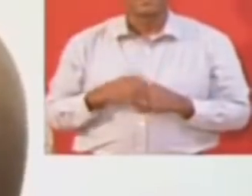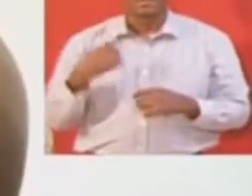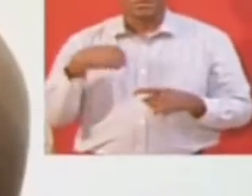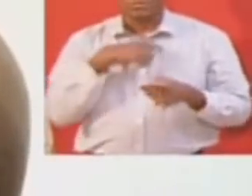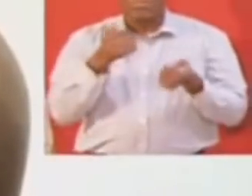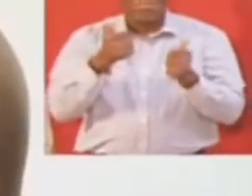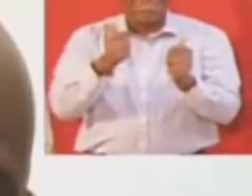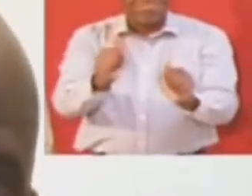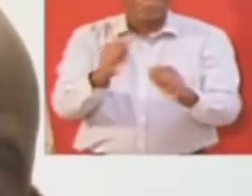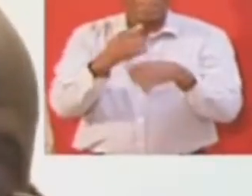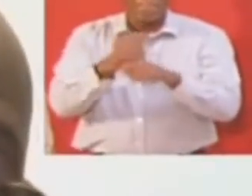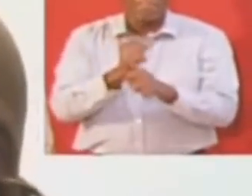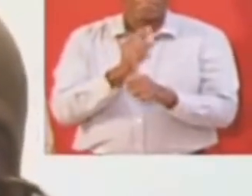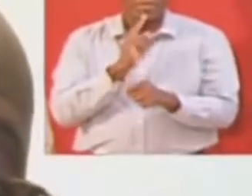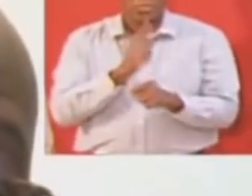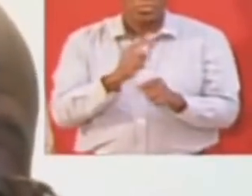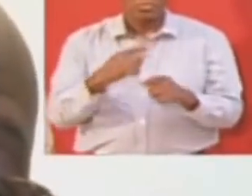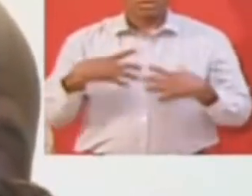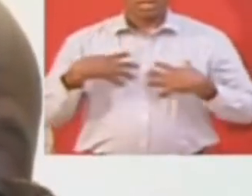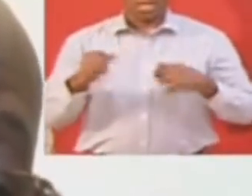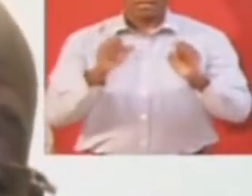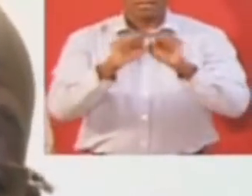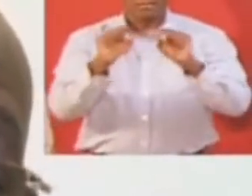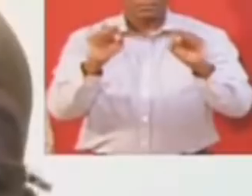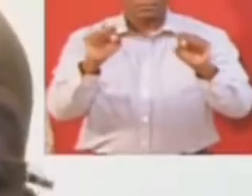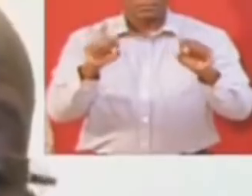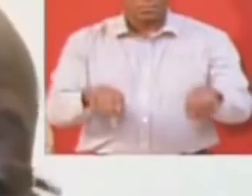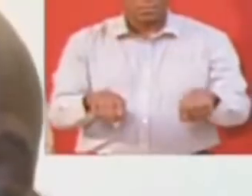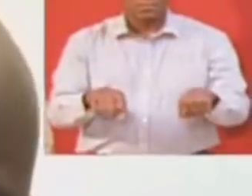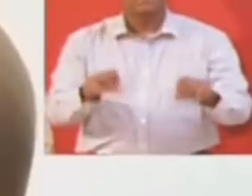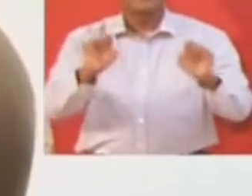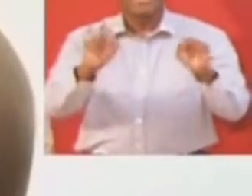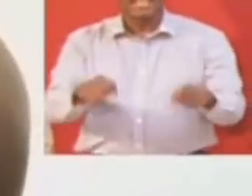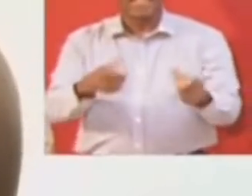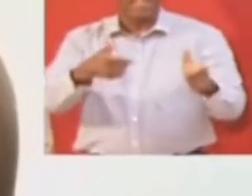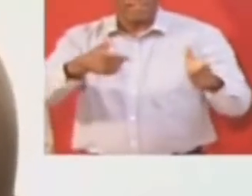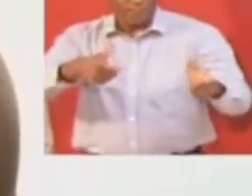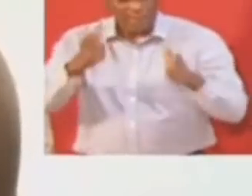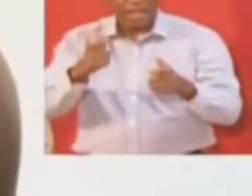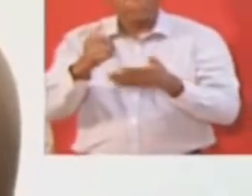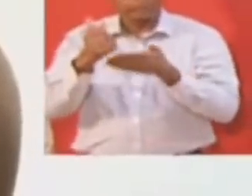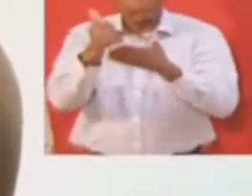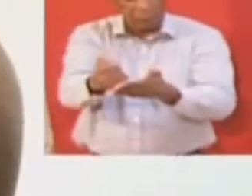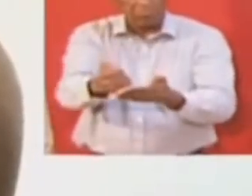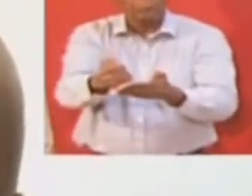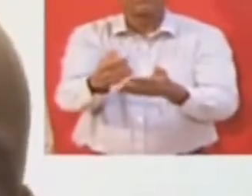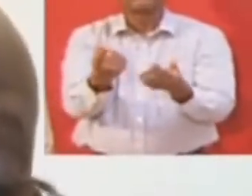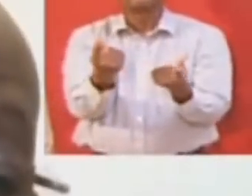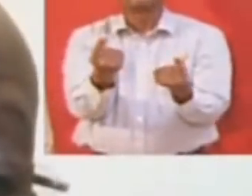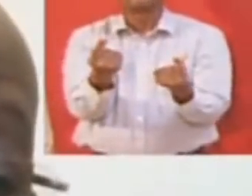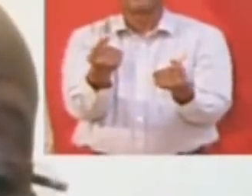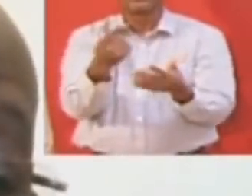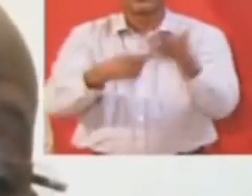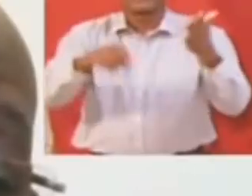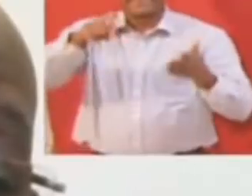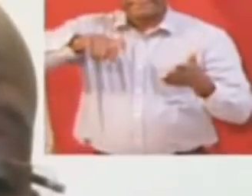ensure that the health system is able to respond to the